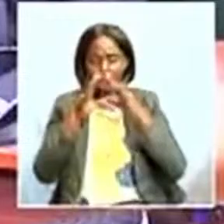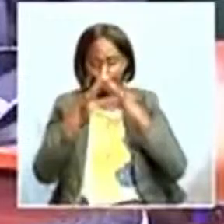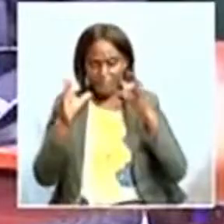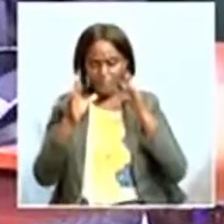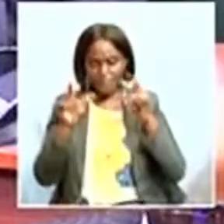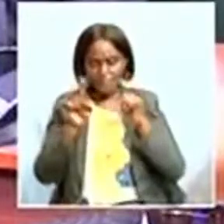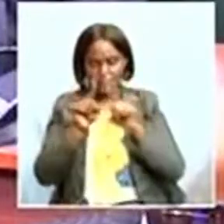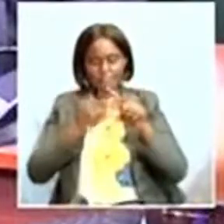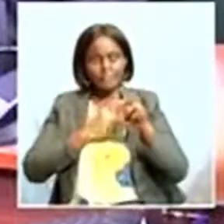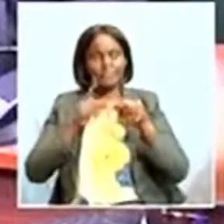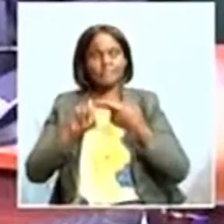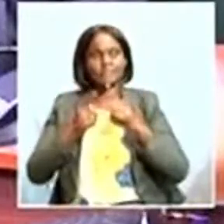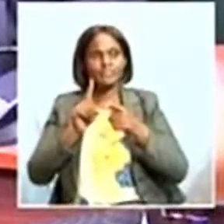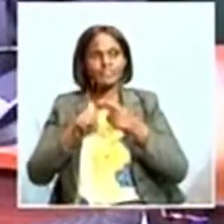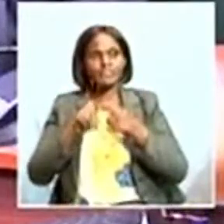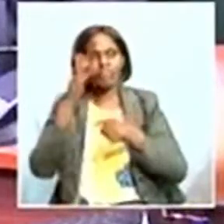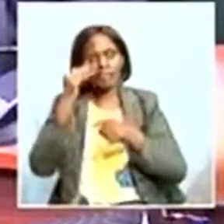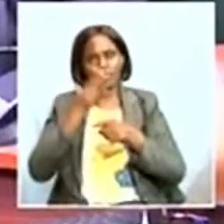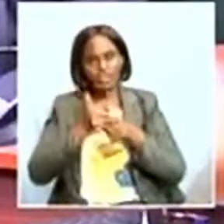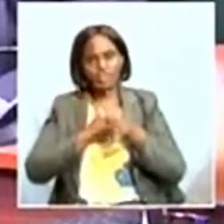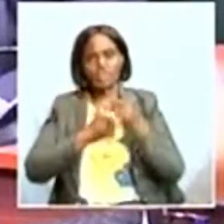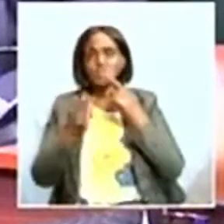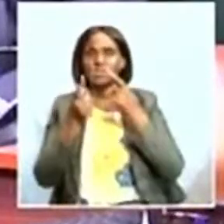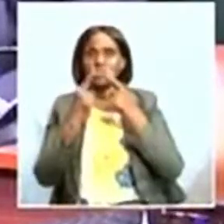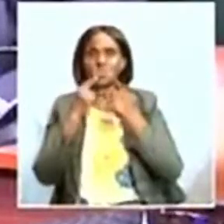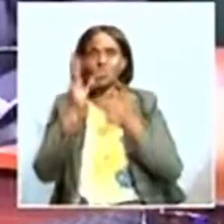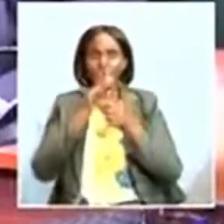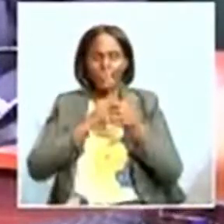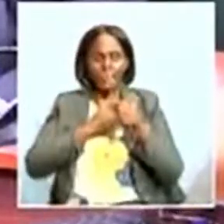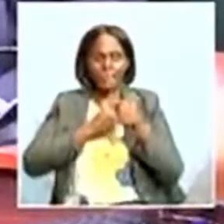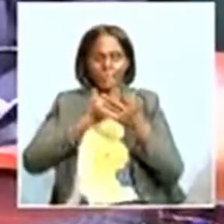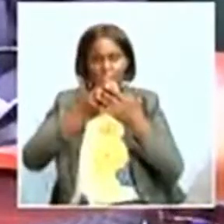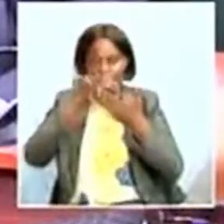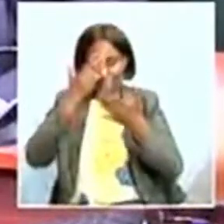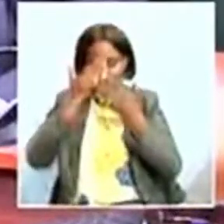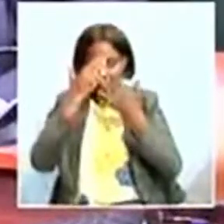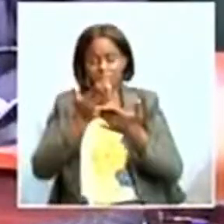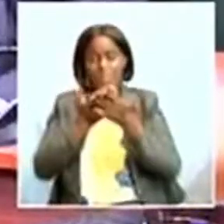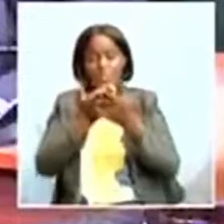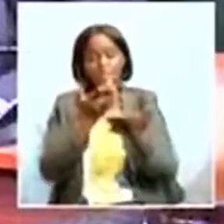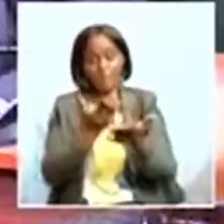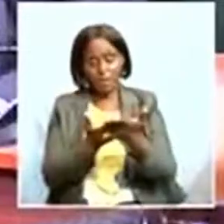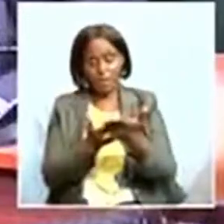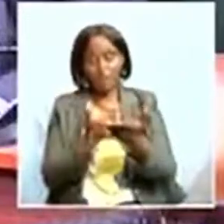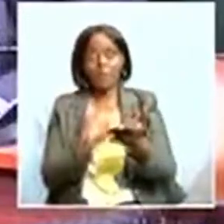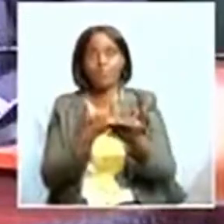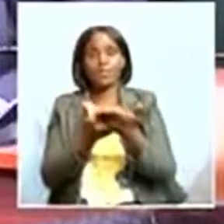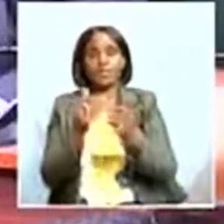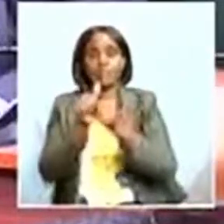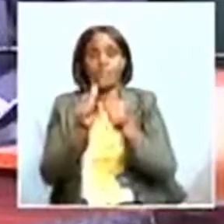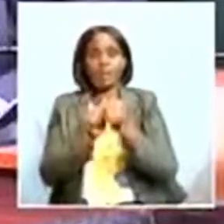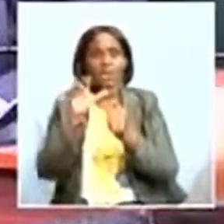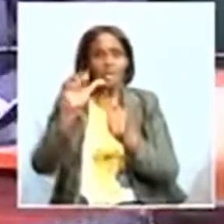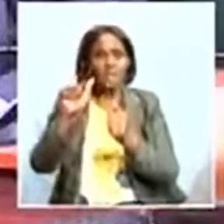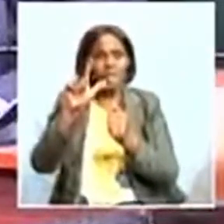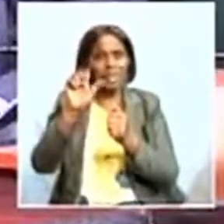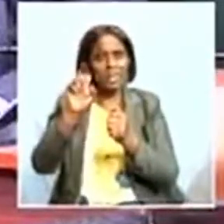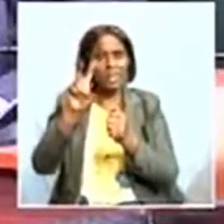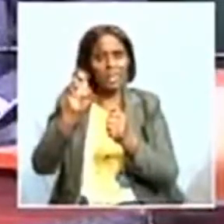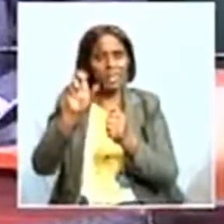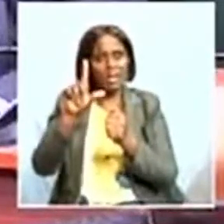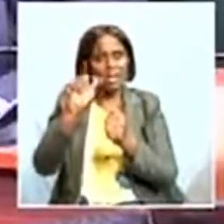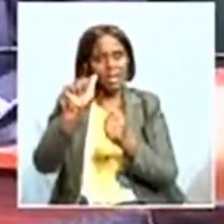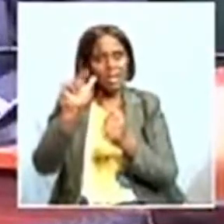My colleague, this is why I said I'll lay this, because everything is in here about A-levels. You still recall